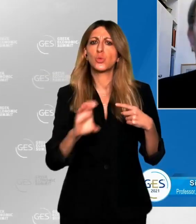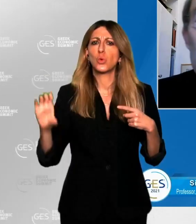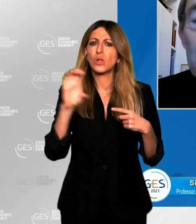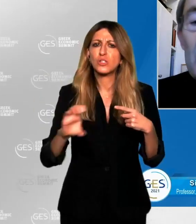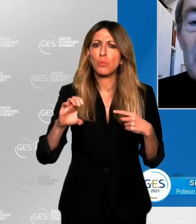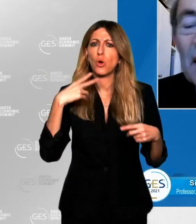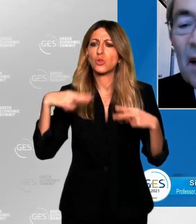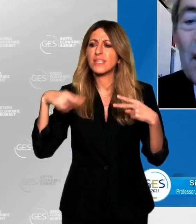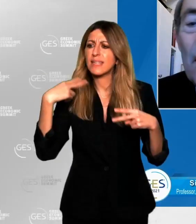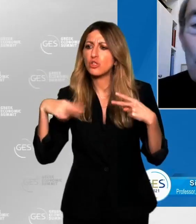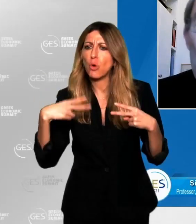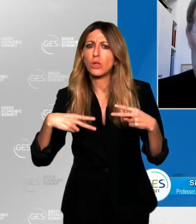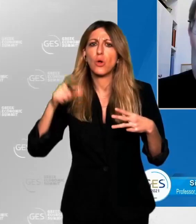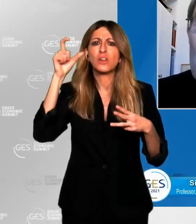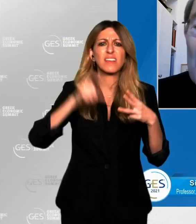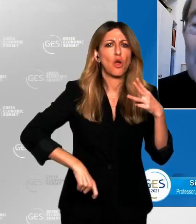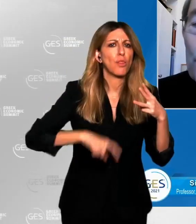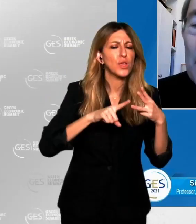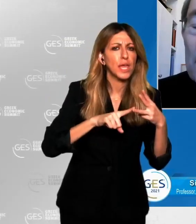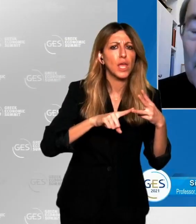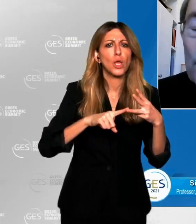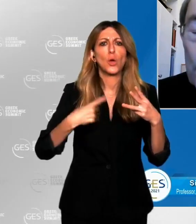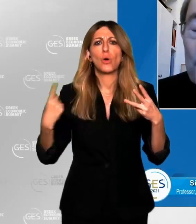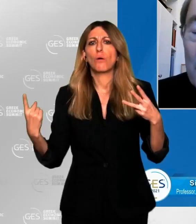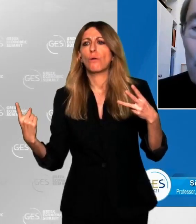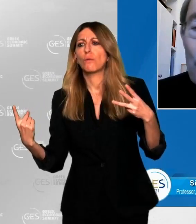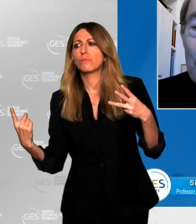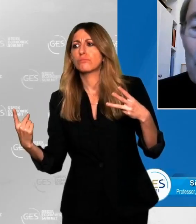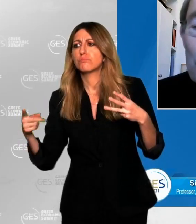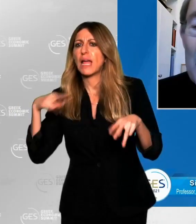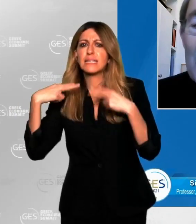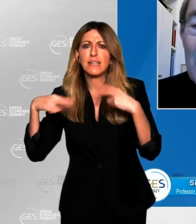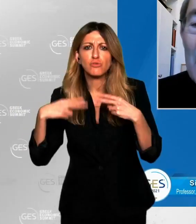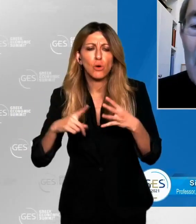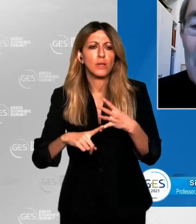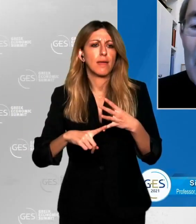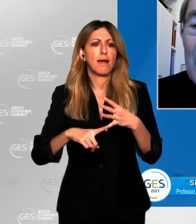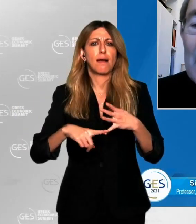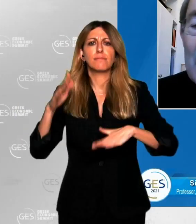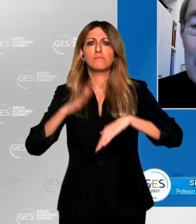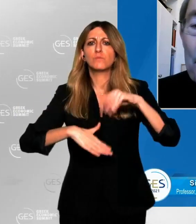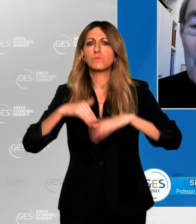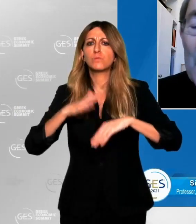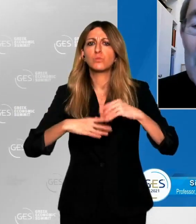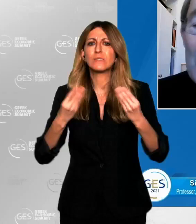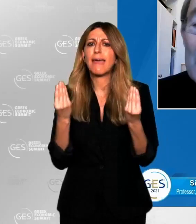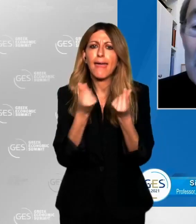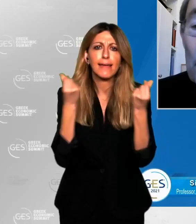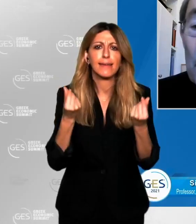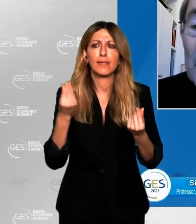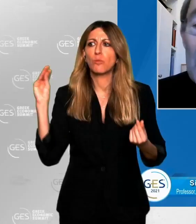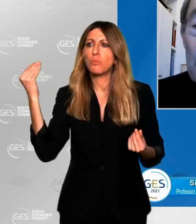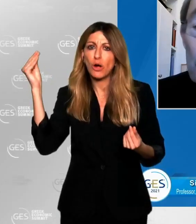creative activities. That's where the jobs for the future are going to be. And the